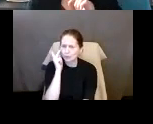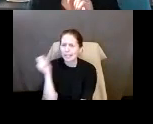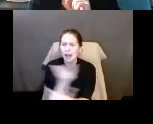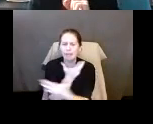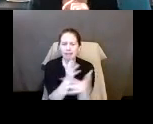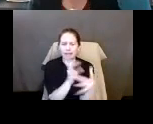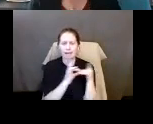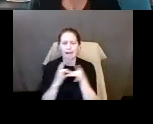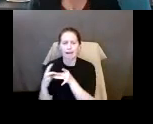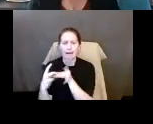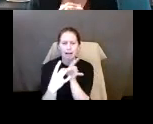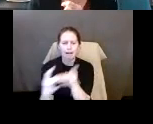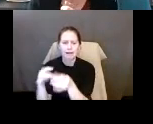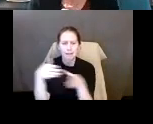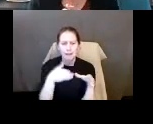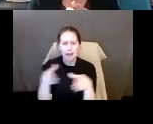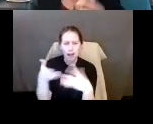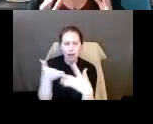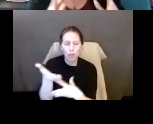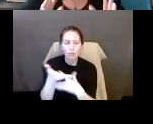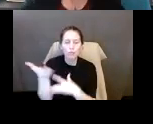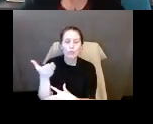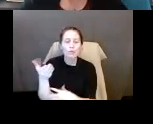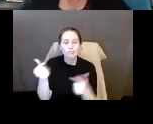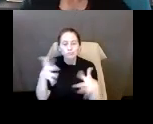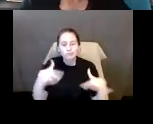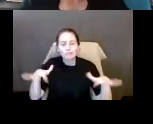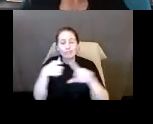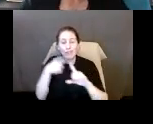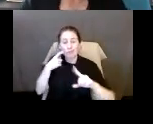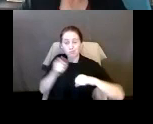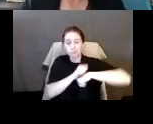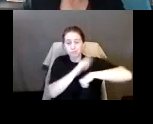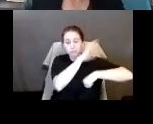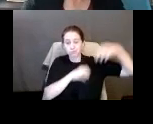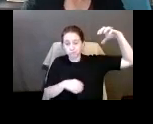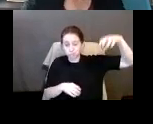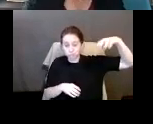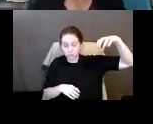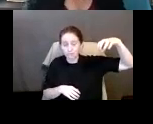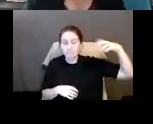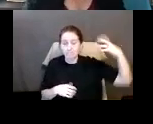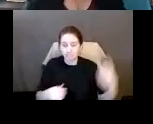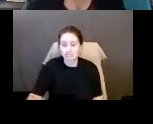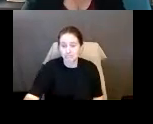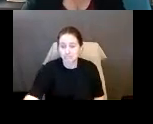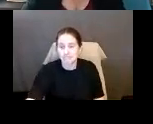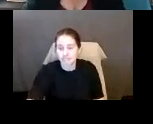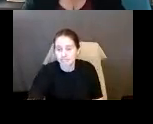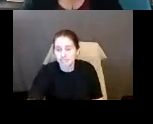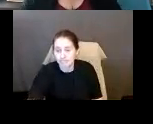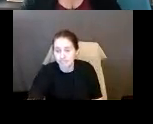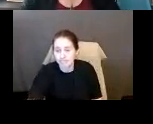connecting, interlinking paths through the landscape from this particular vantage point. Now at